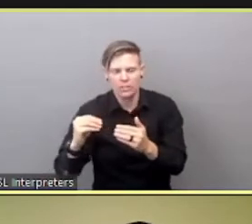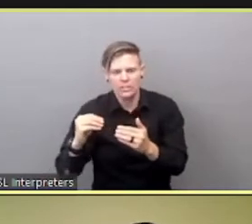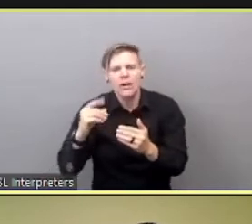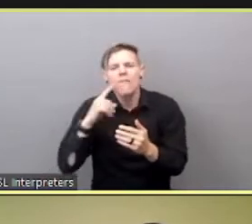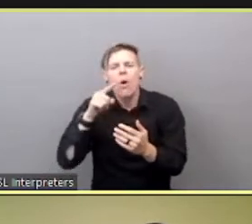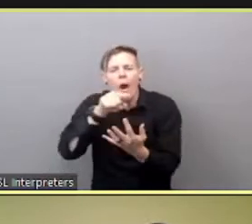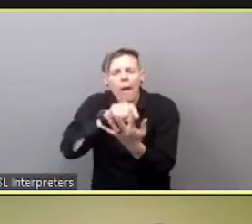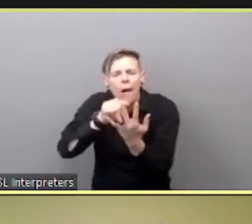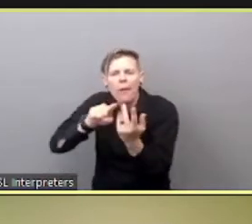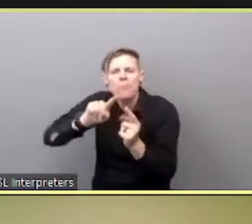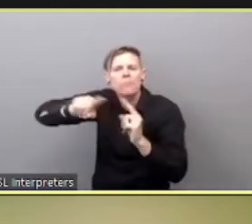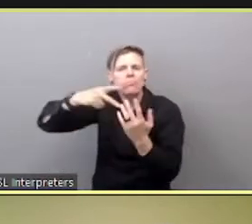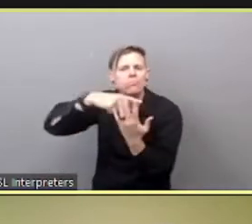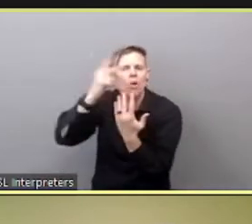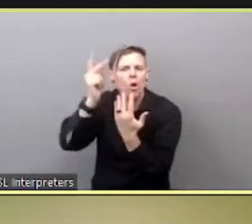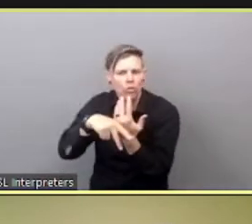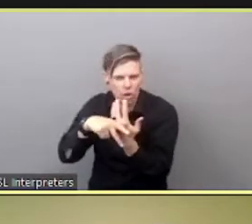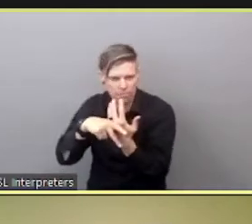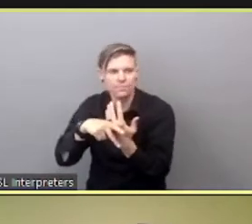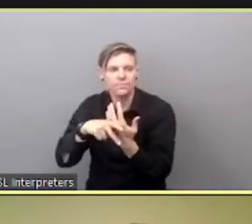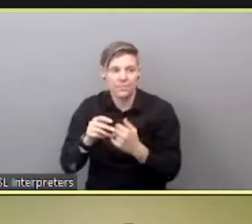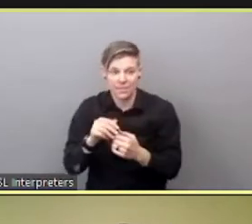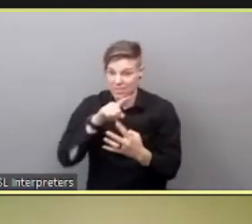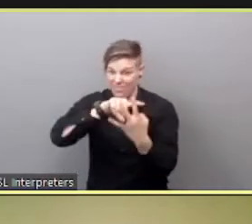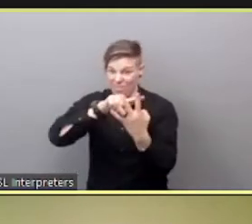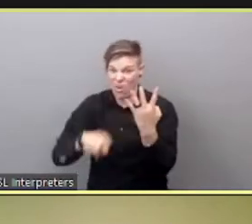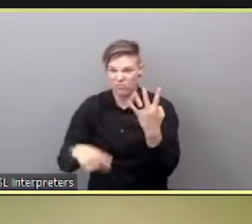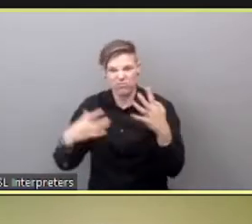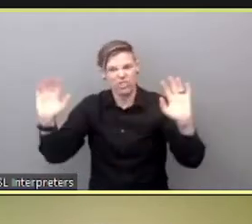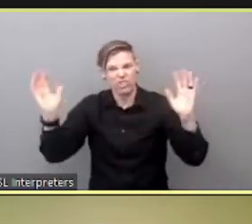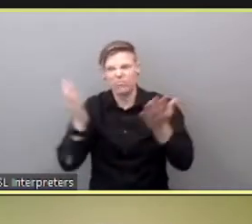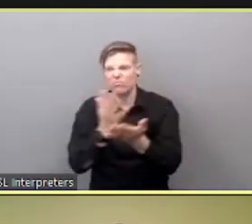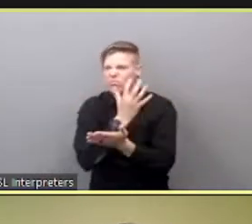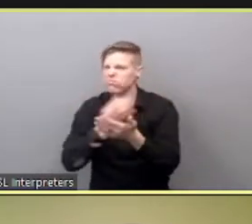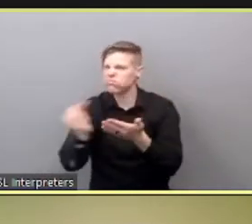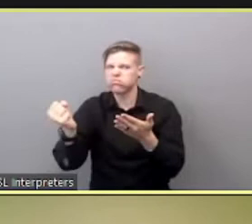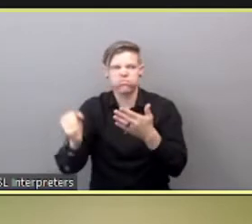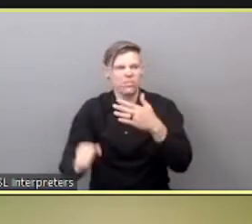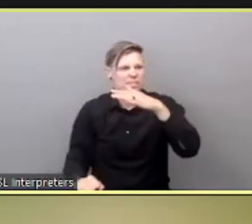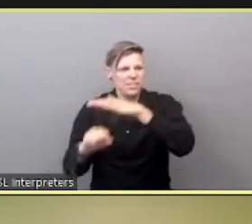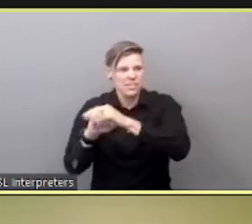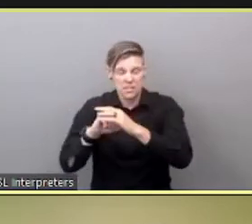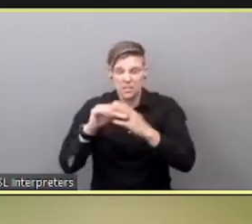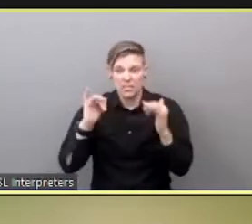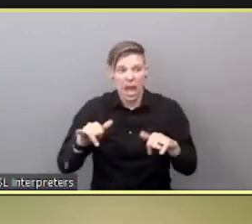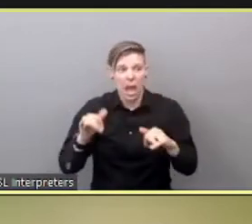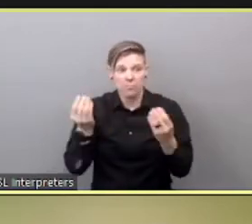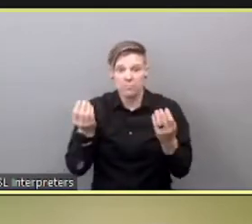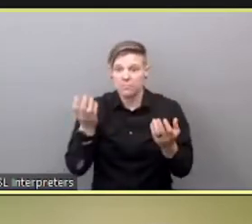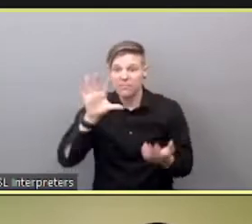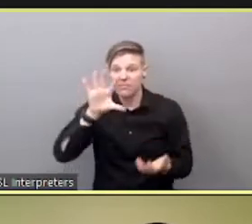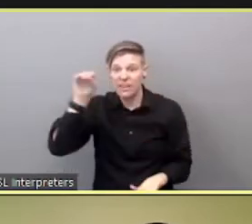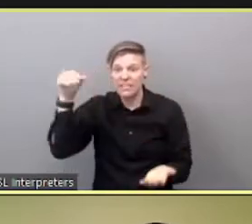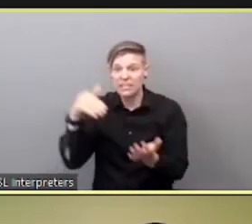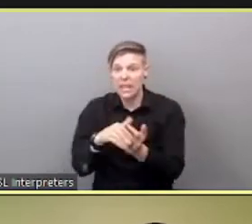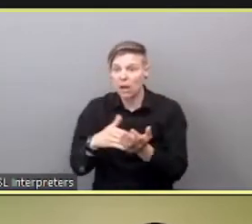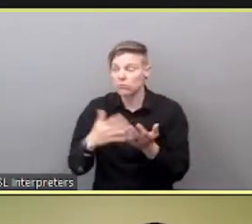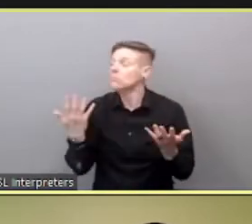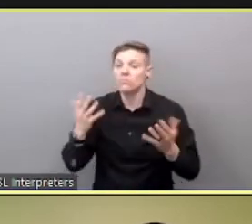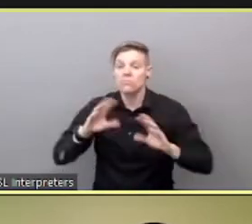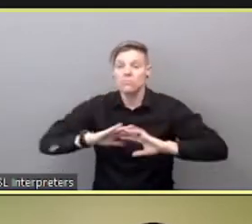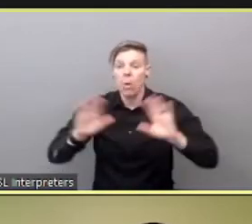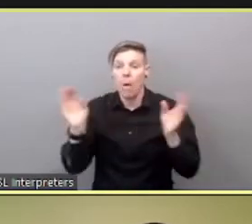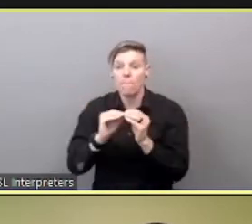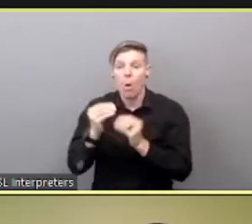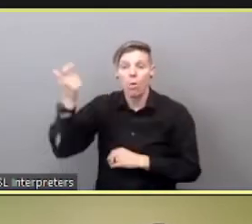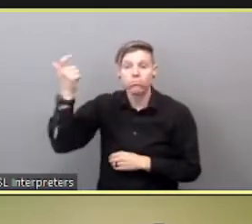self-employment work. So in total, about 50,000 claimants came off program eligibility on September 5th.